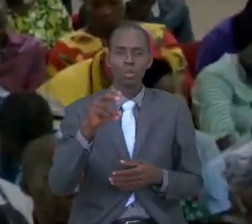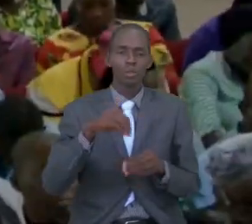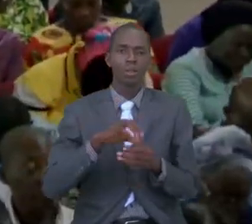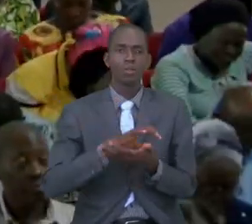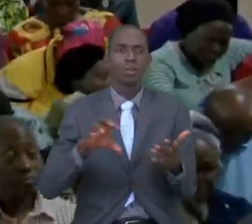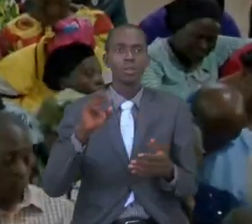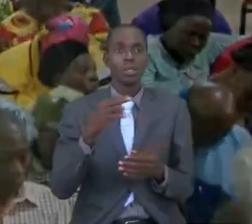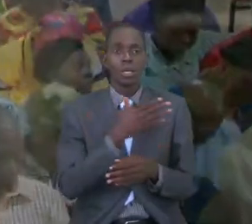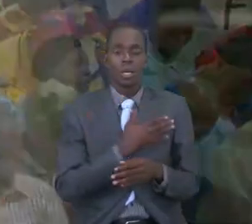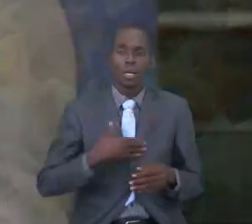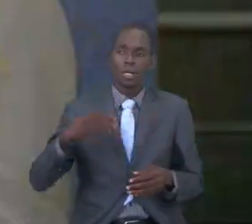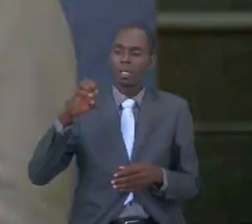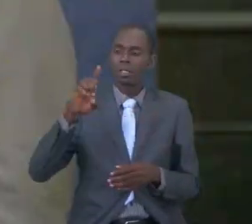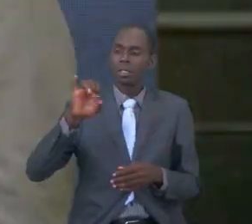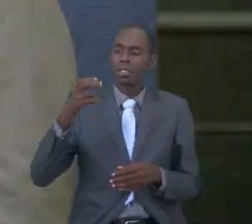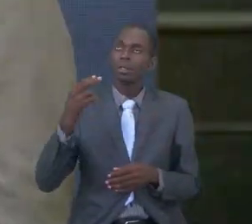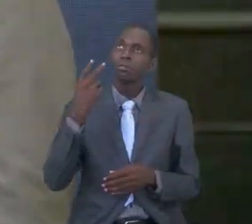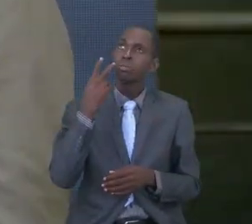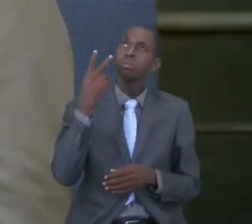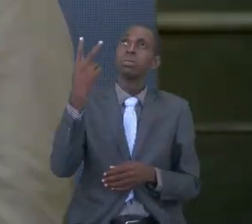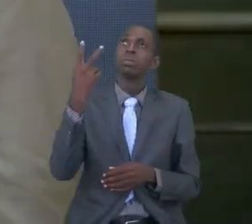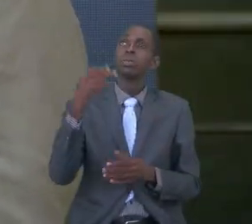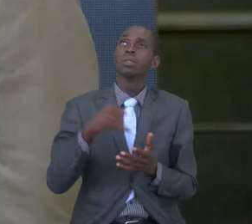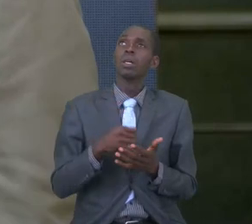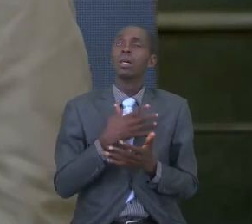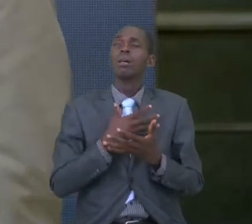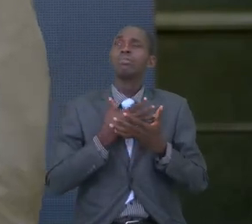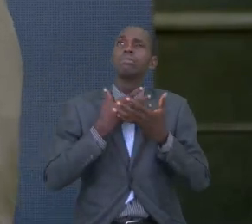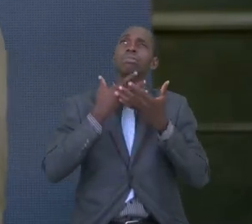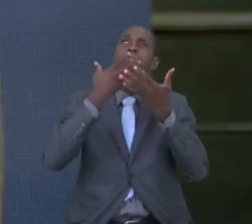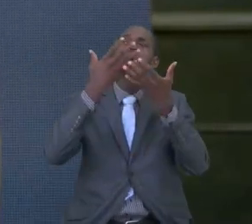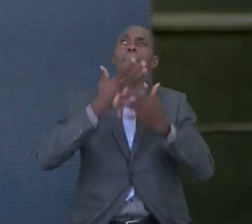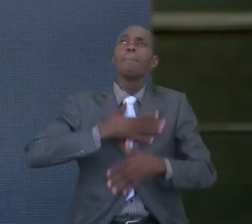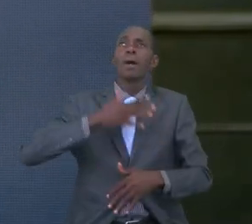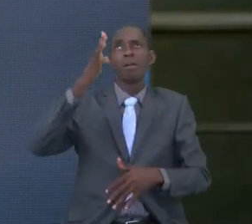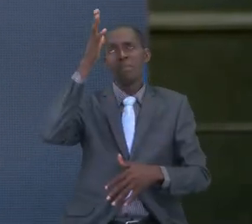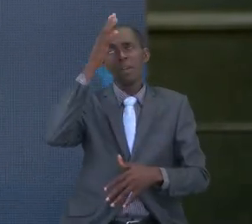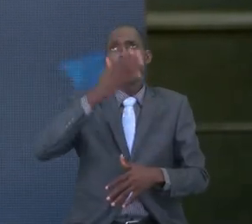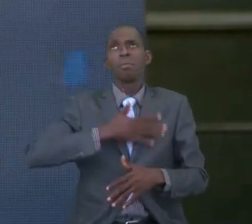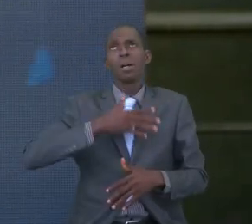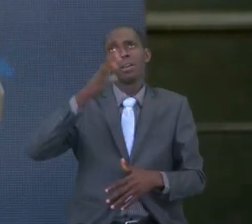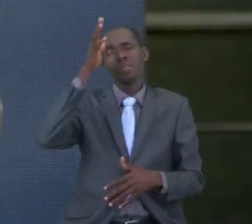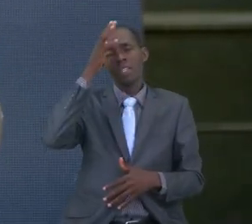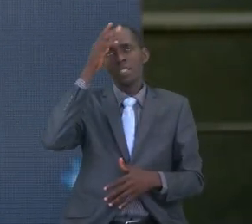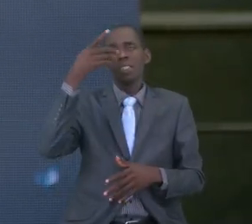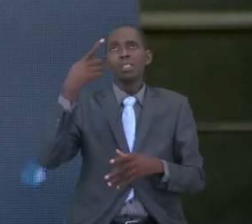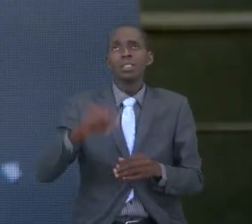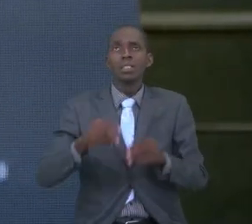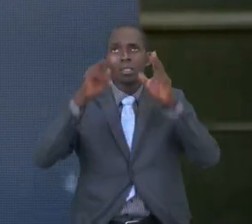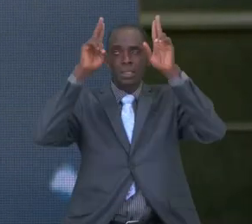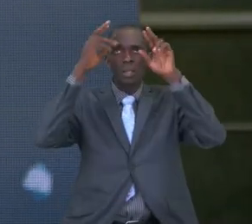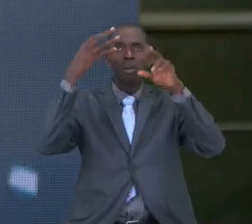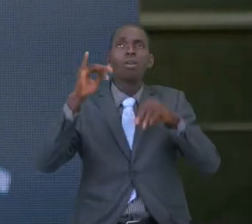Verse 12, and Elisha saw it, and he cried, my father, the chariot of